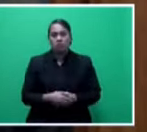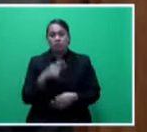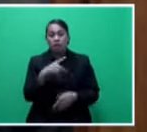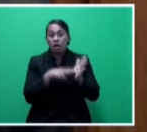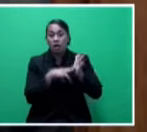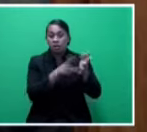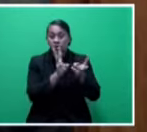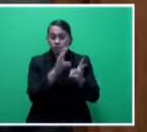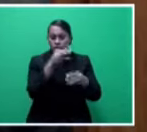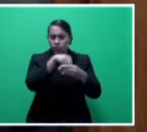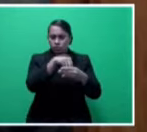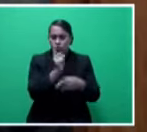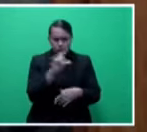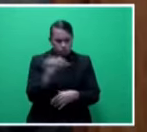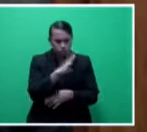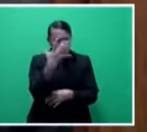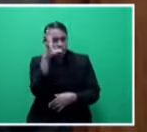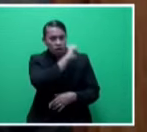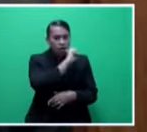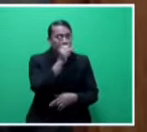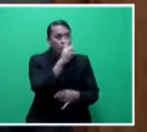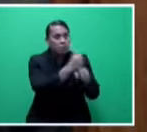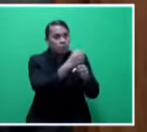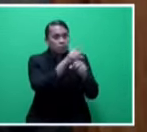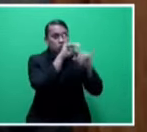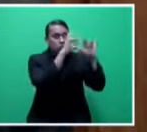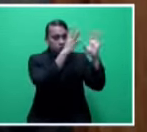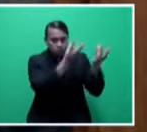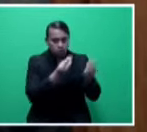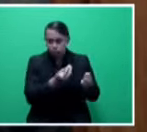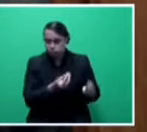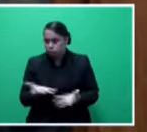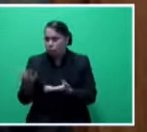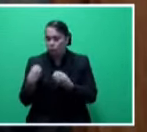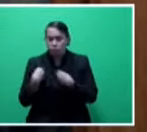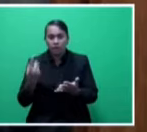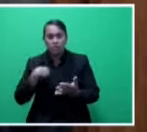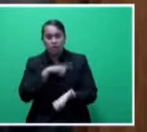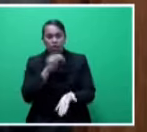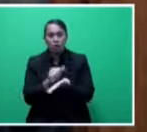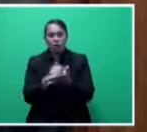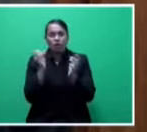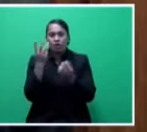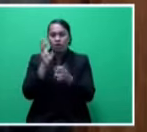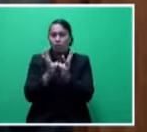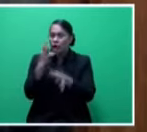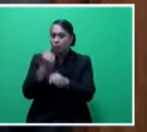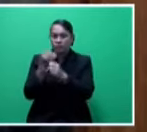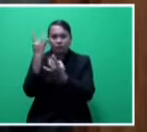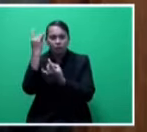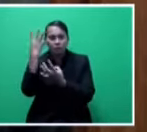formation, providing basic information about the systems present and their forecast positions, its movement, and